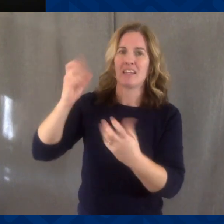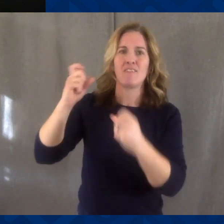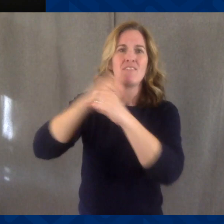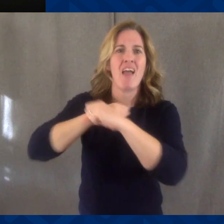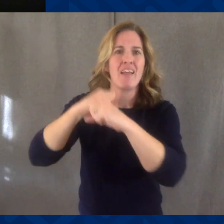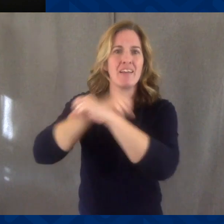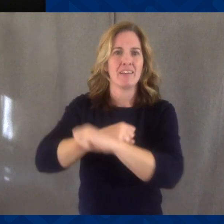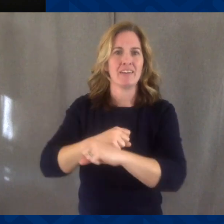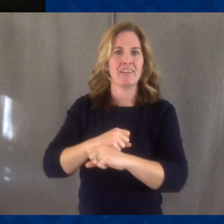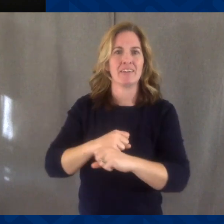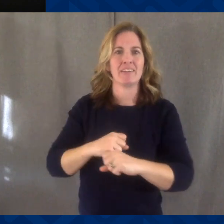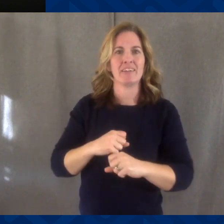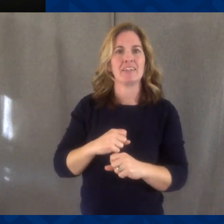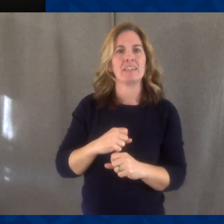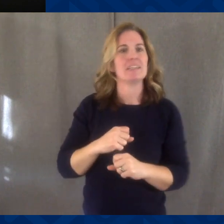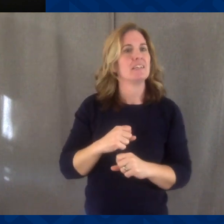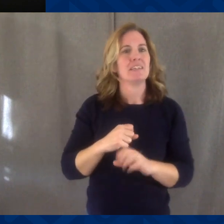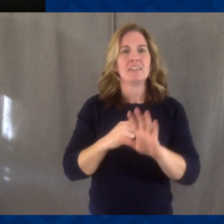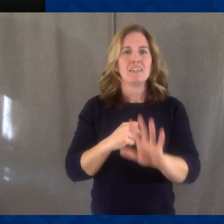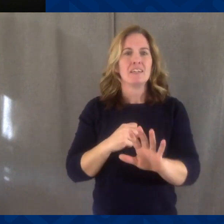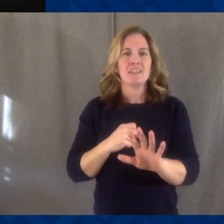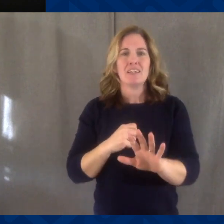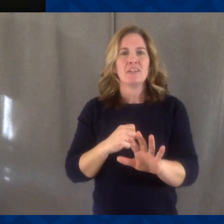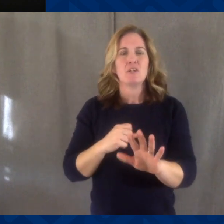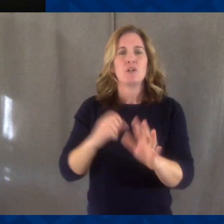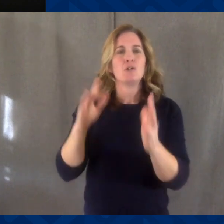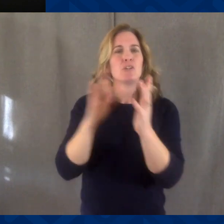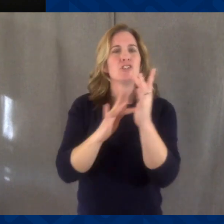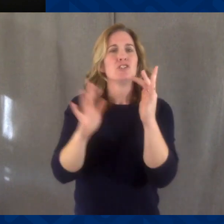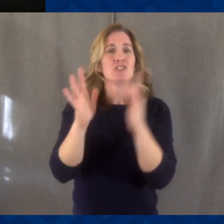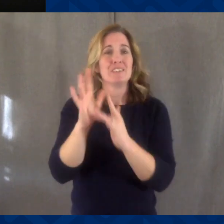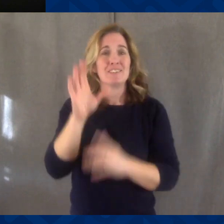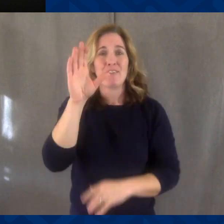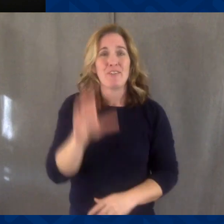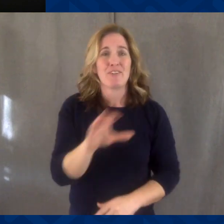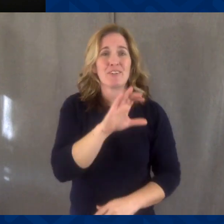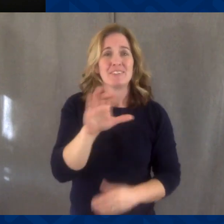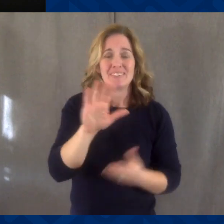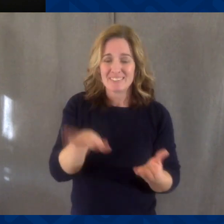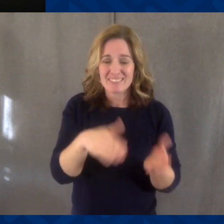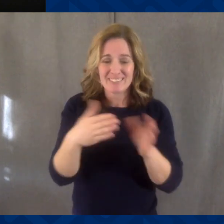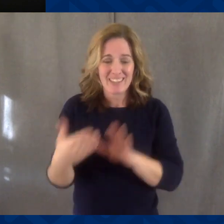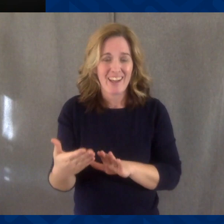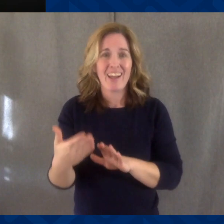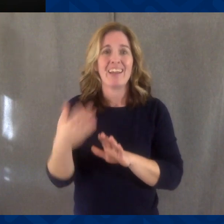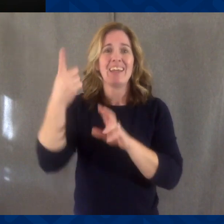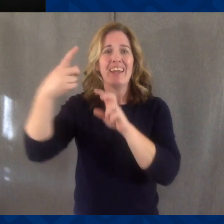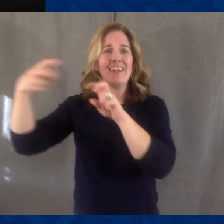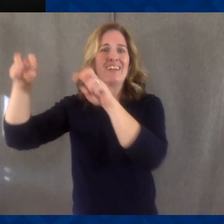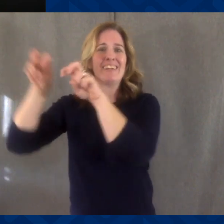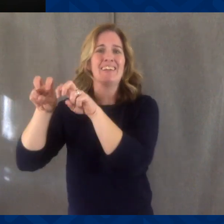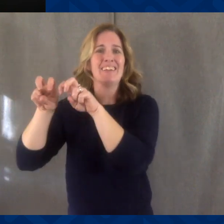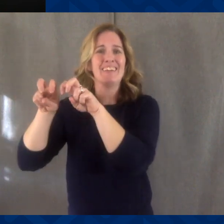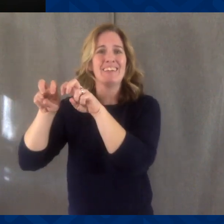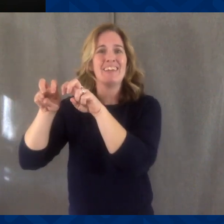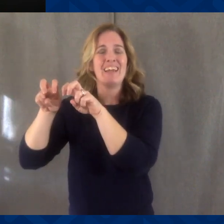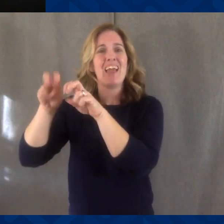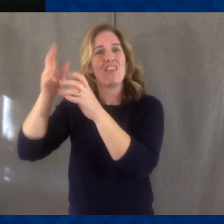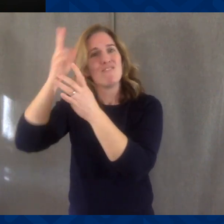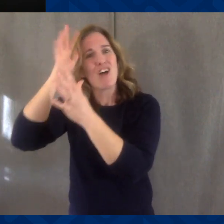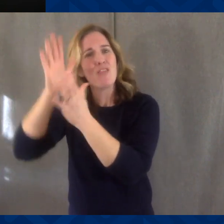Vineyard Columbus, that when Jesus died on the cross, he once and for all earned the ear of the Father for you. You don't have to fight for his